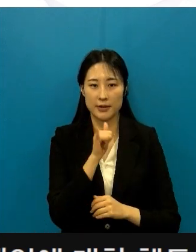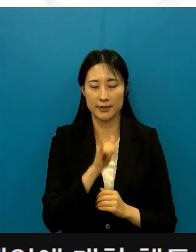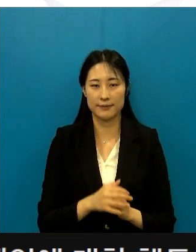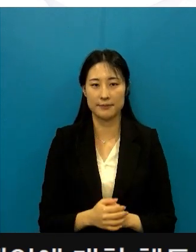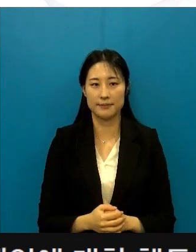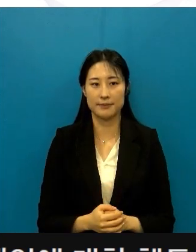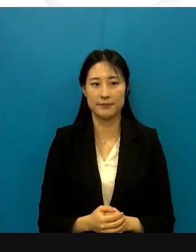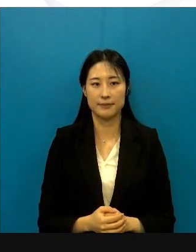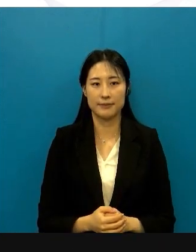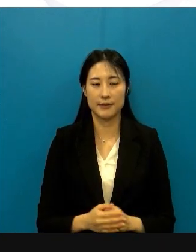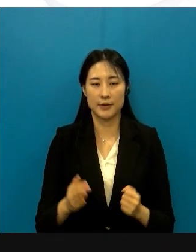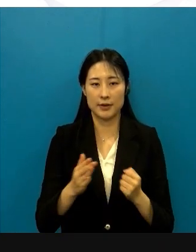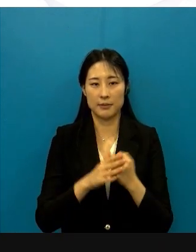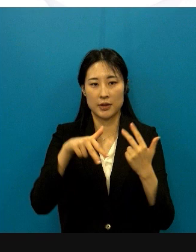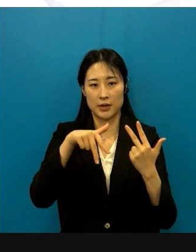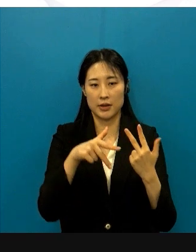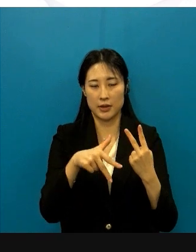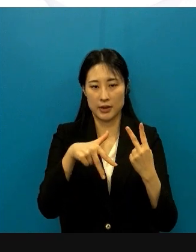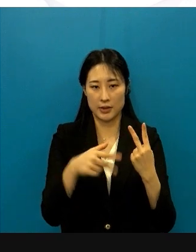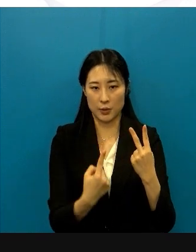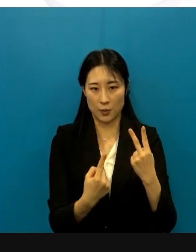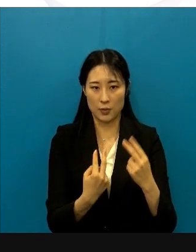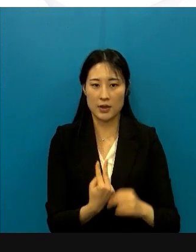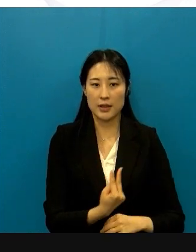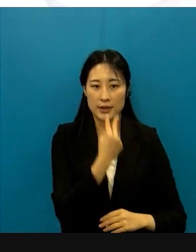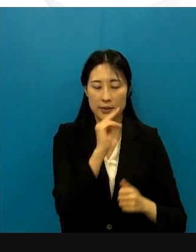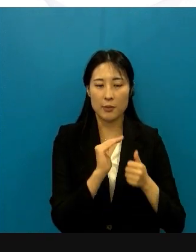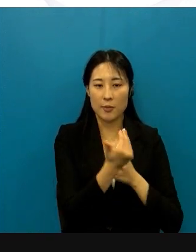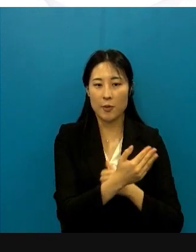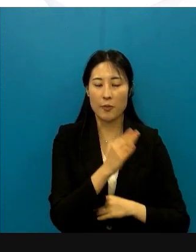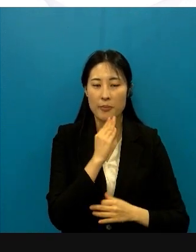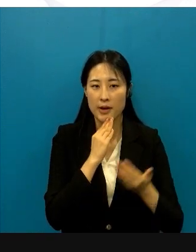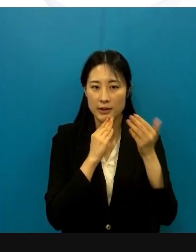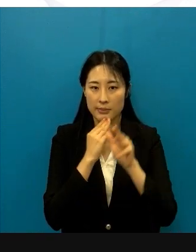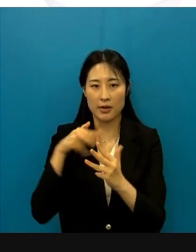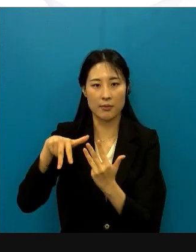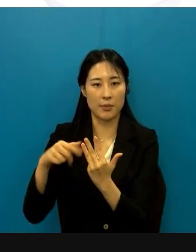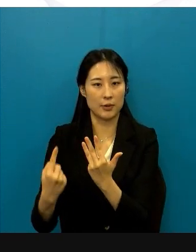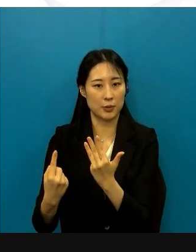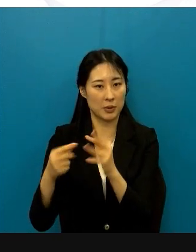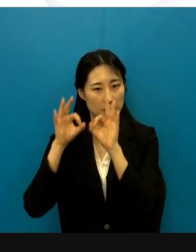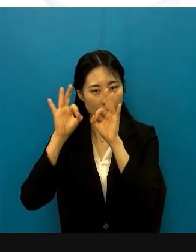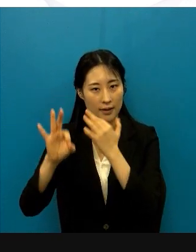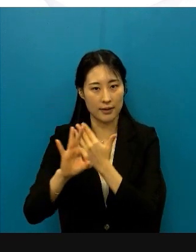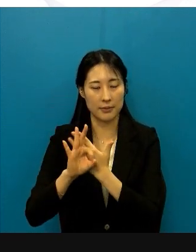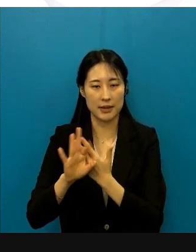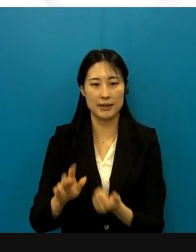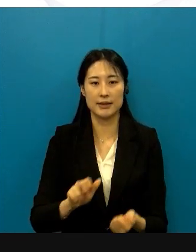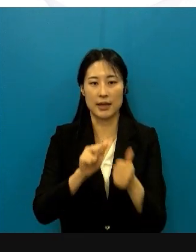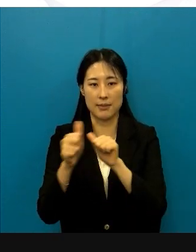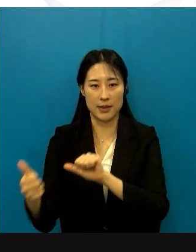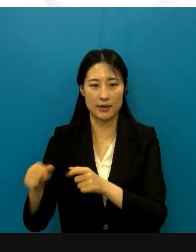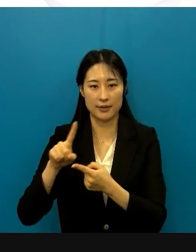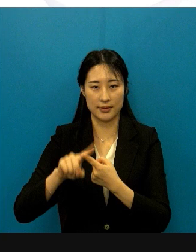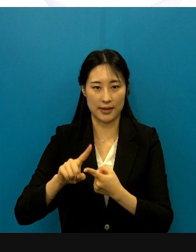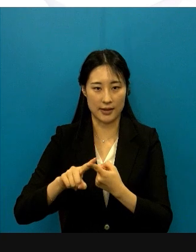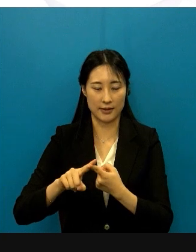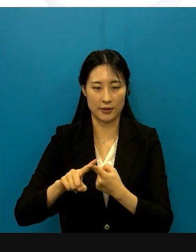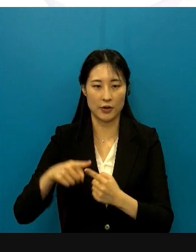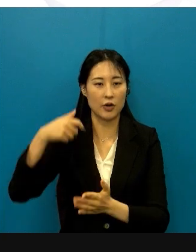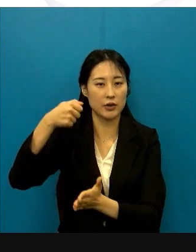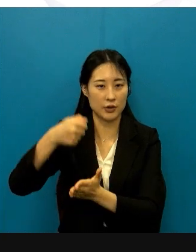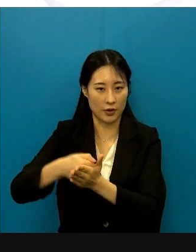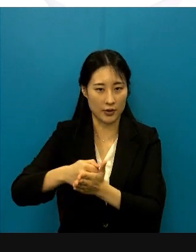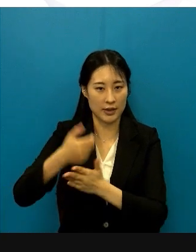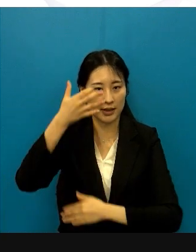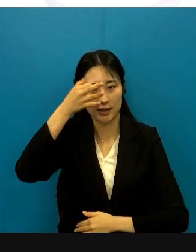life, Article 8 gives us the freedom to make decisions about this, about how we wish